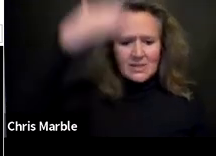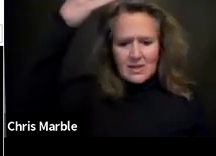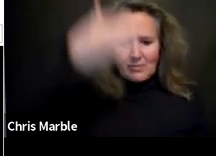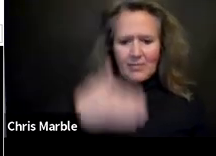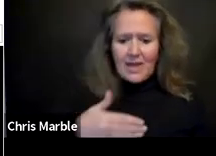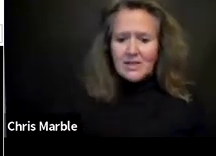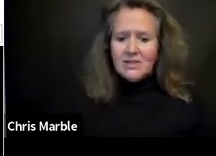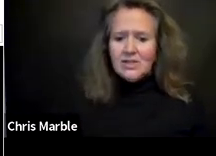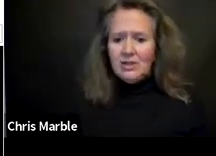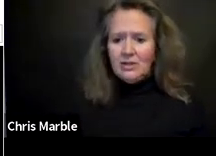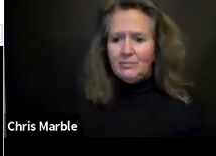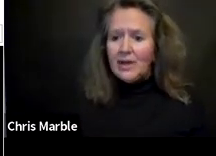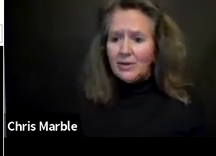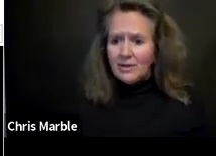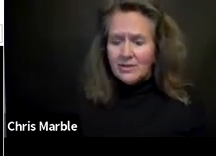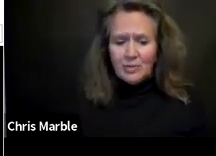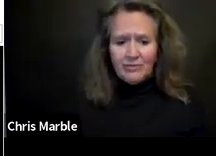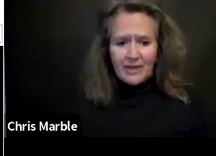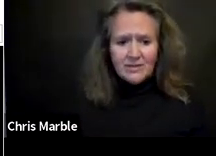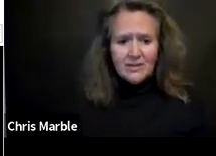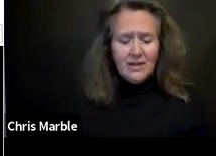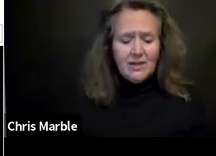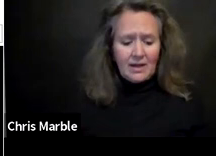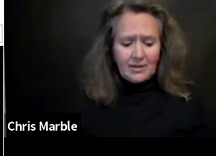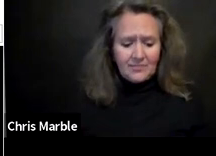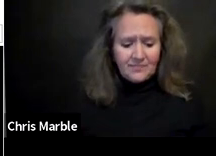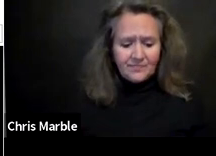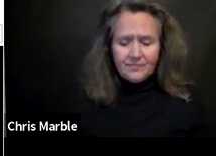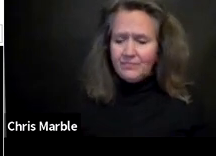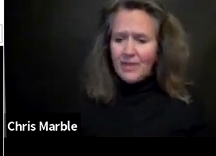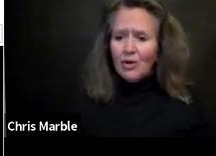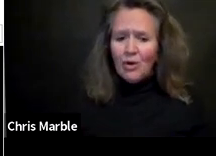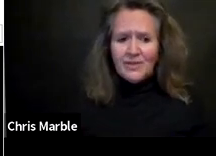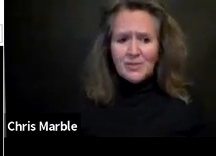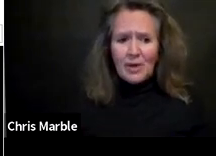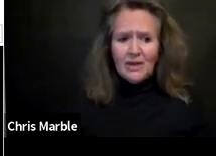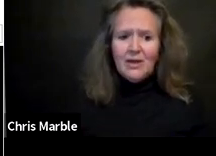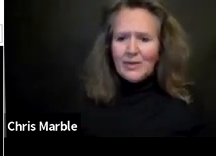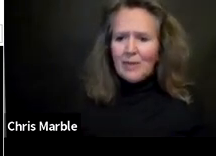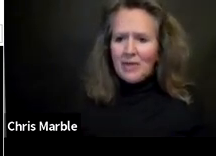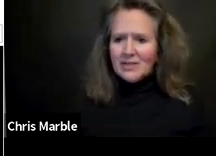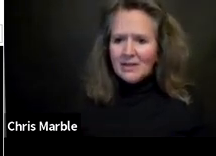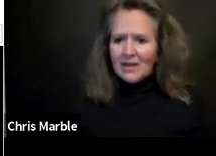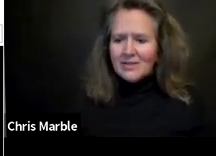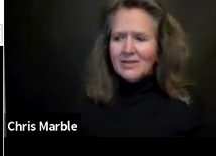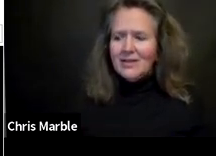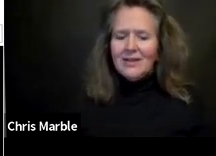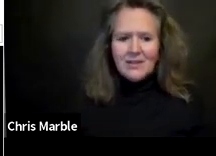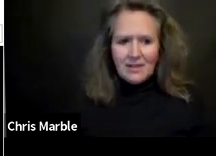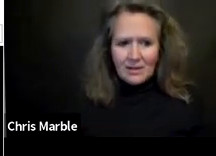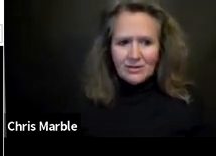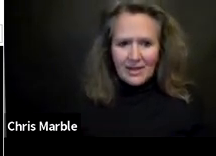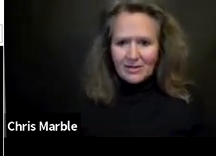plexiglass up as an additional barrier to prevent COVID spread. Well, that plexiglass